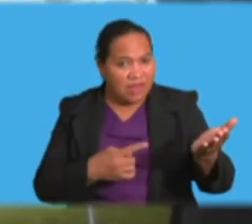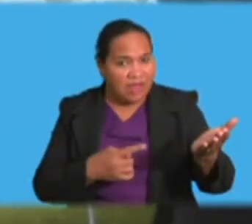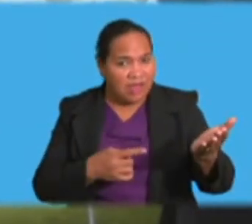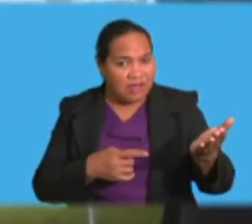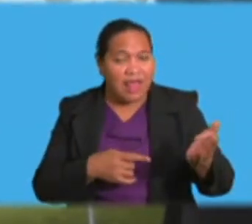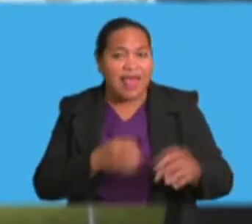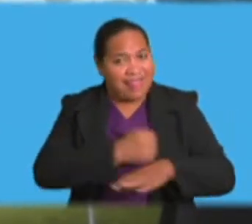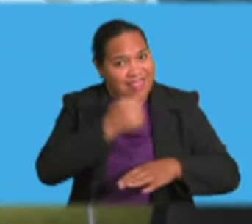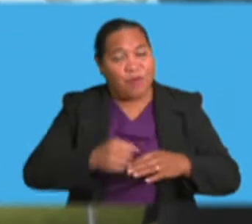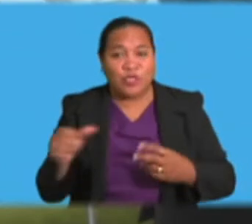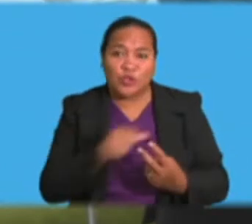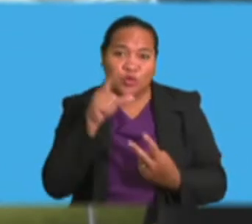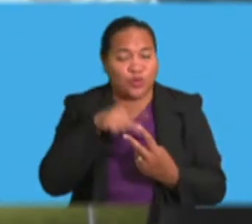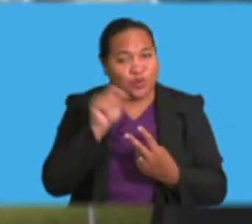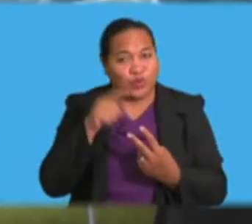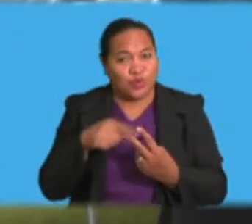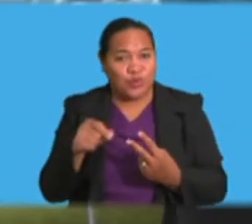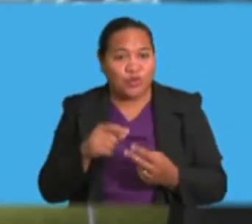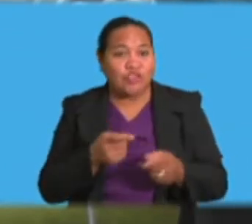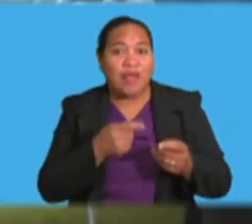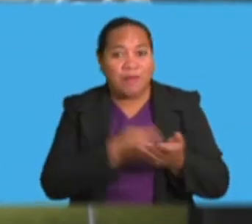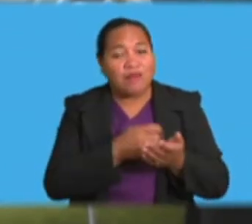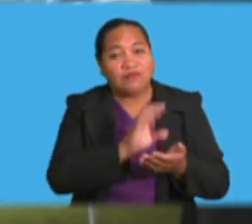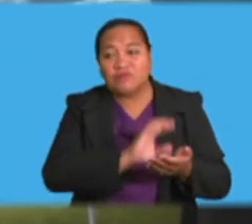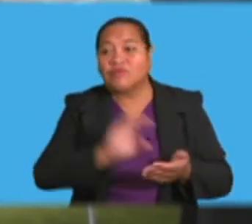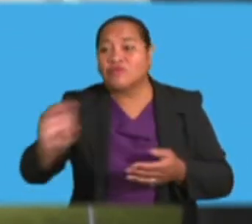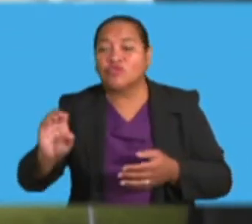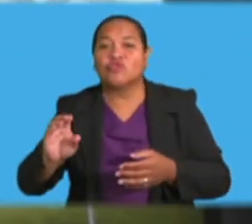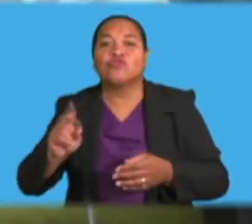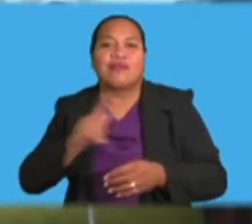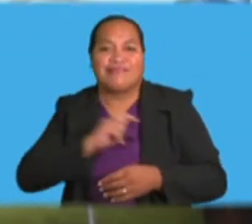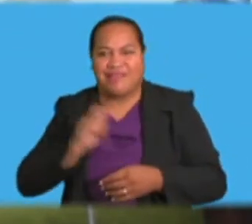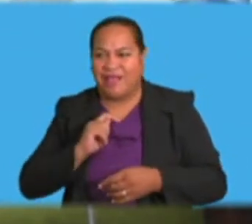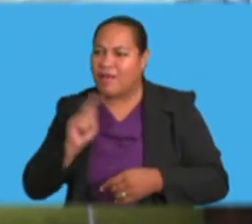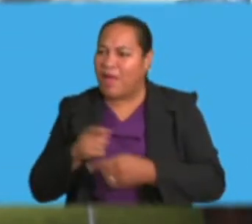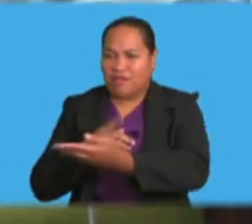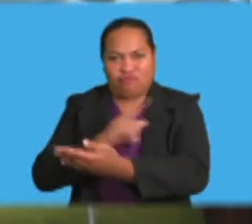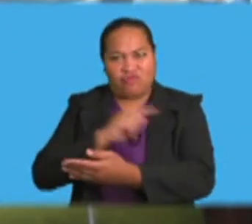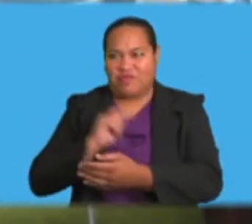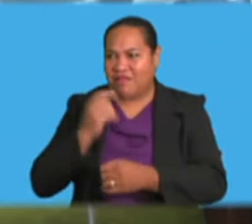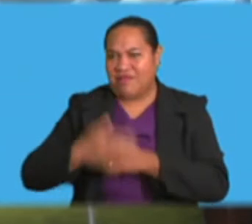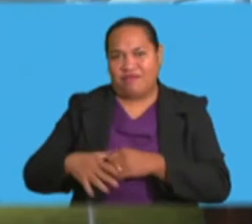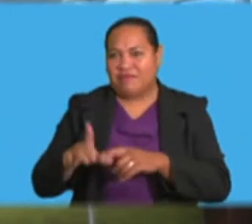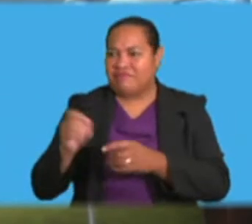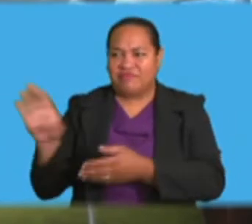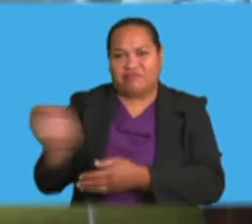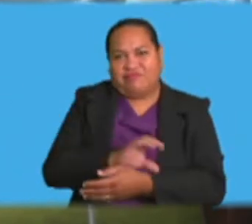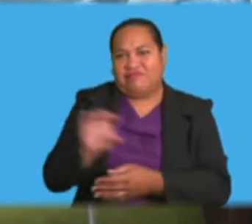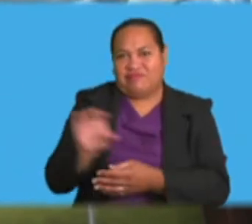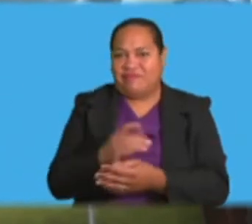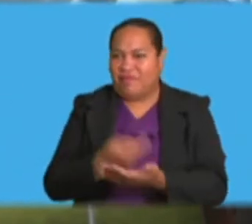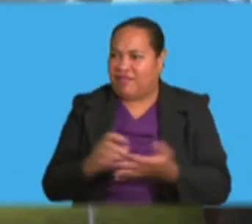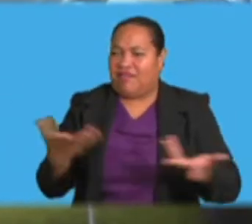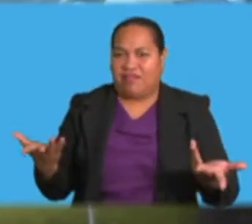should take the option of transferring shares to Fiji Pine Trust when they're not even being able to deliver any single cent. Madam